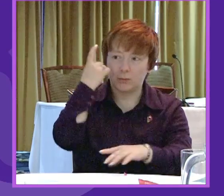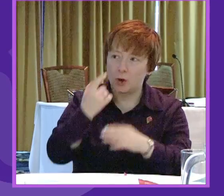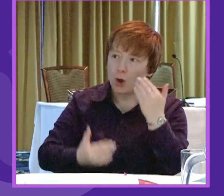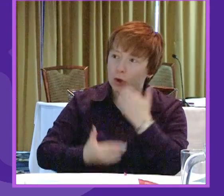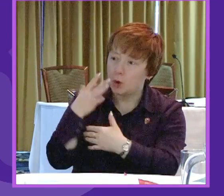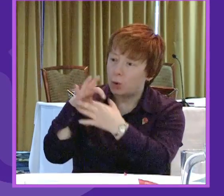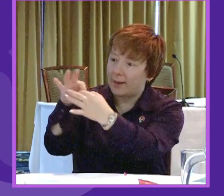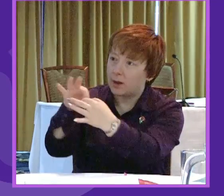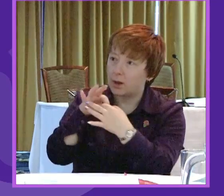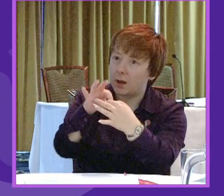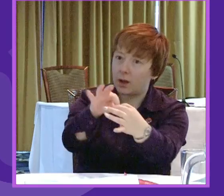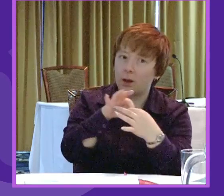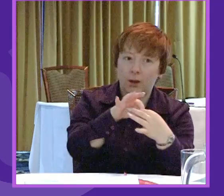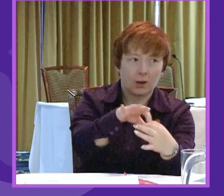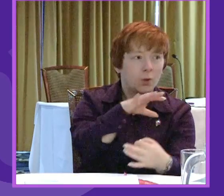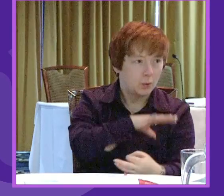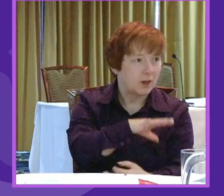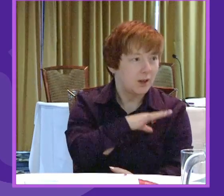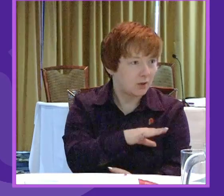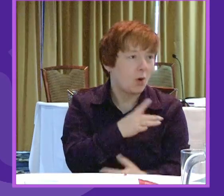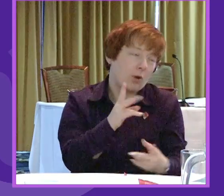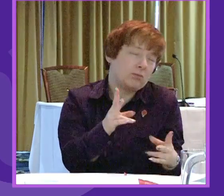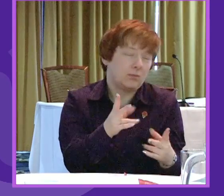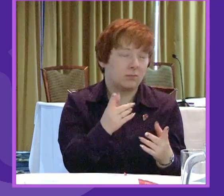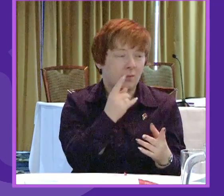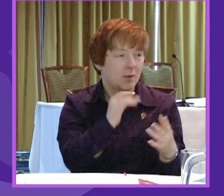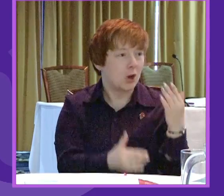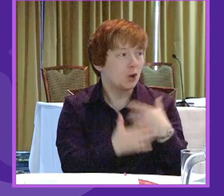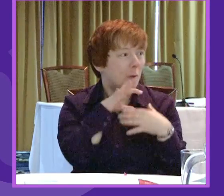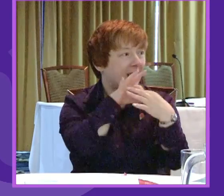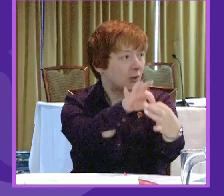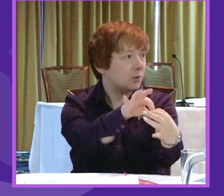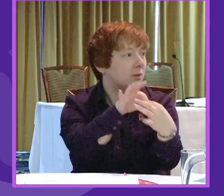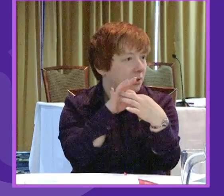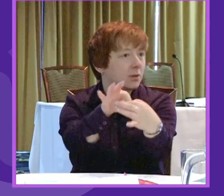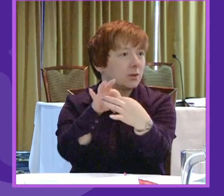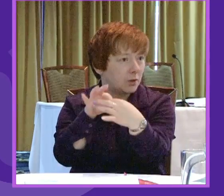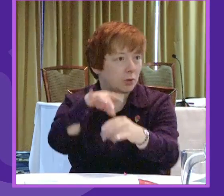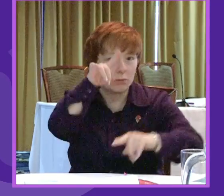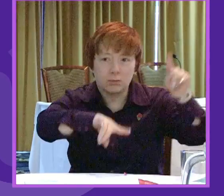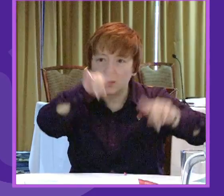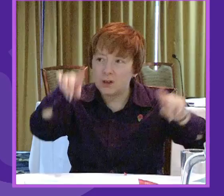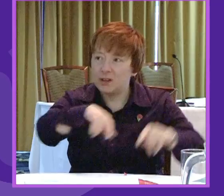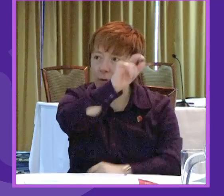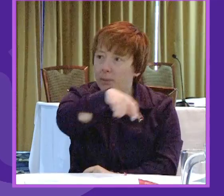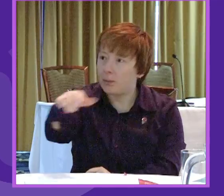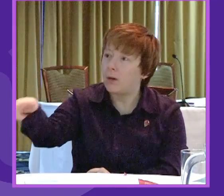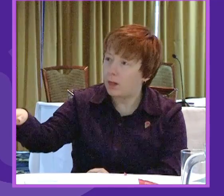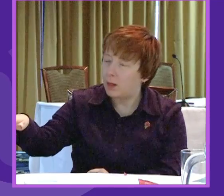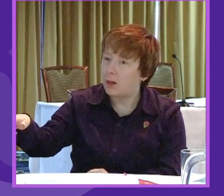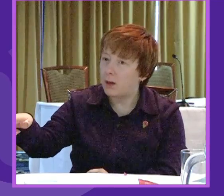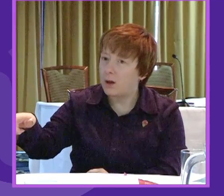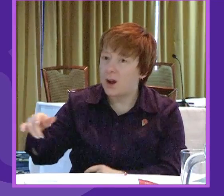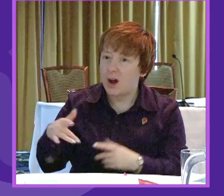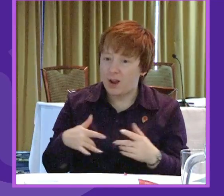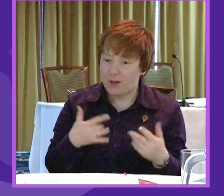these new connections that we need to make, because actually they're all about making new attachments to people at a time when I think it's